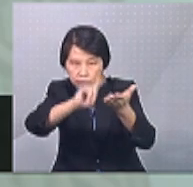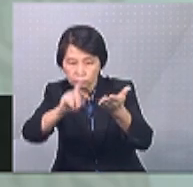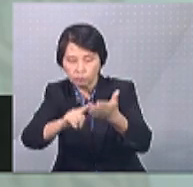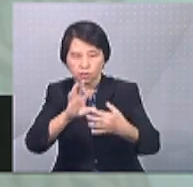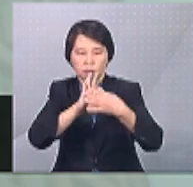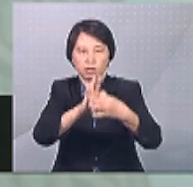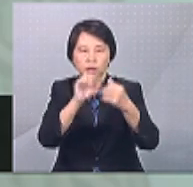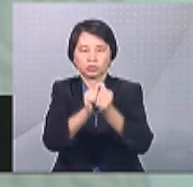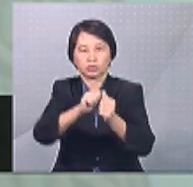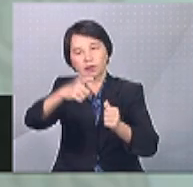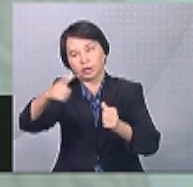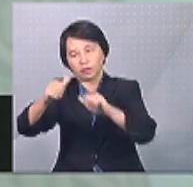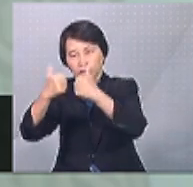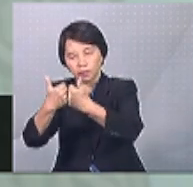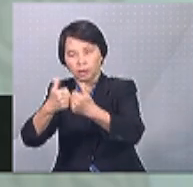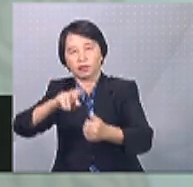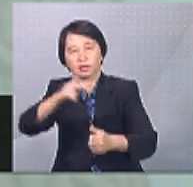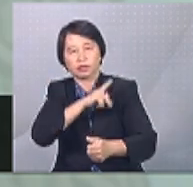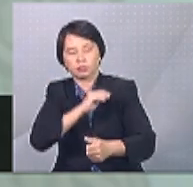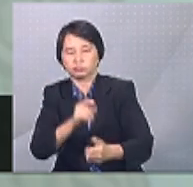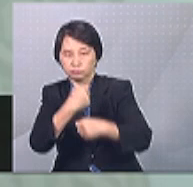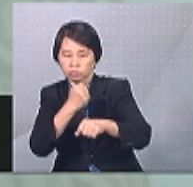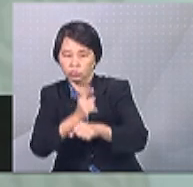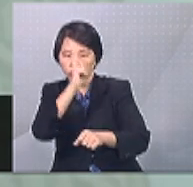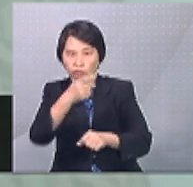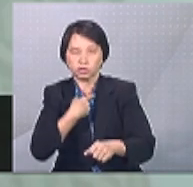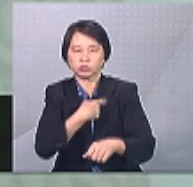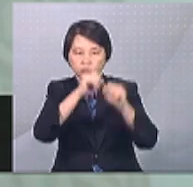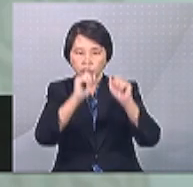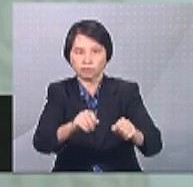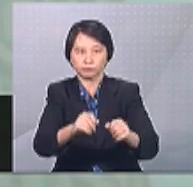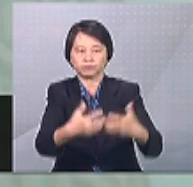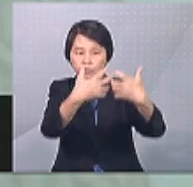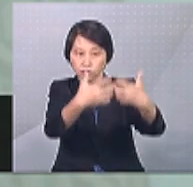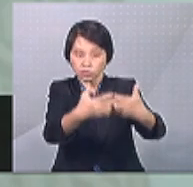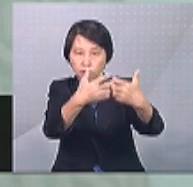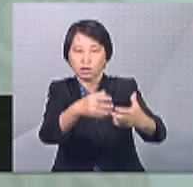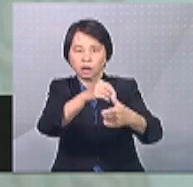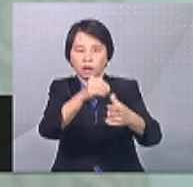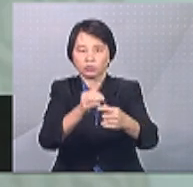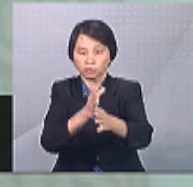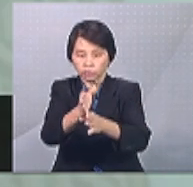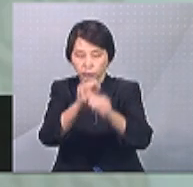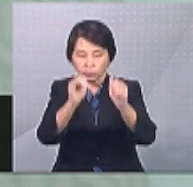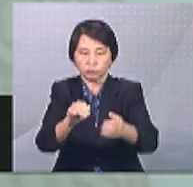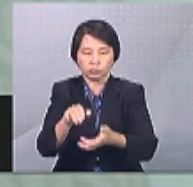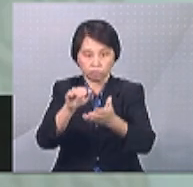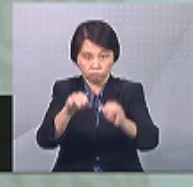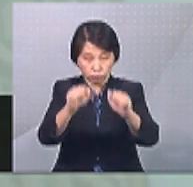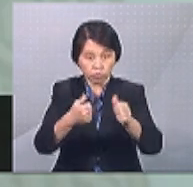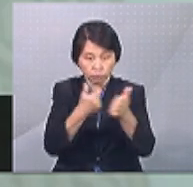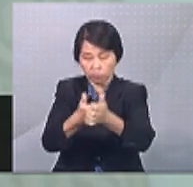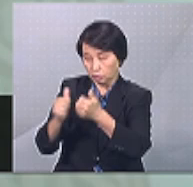together with other agency and ministry to make sure that we can, the factory or even the sector can comply with the regulation